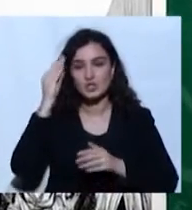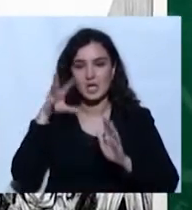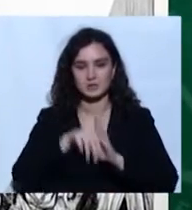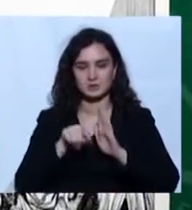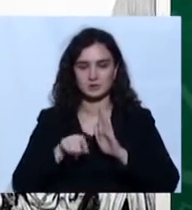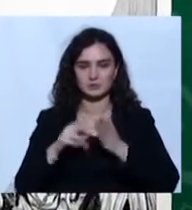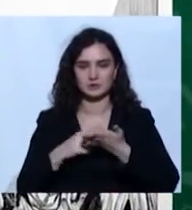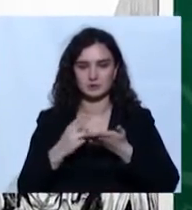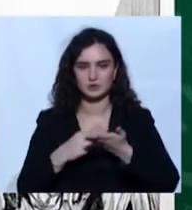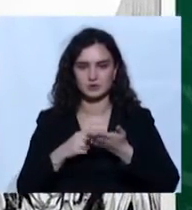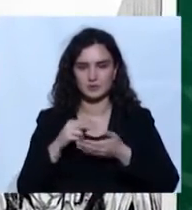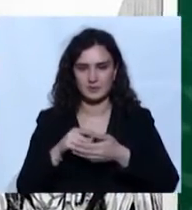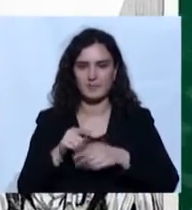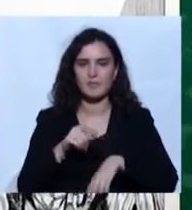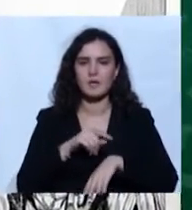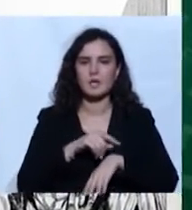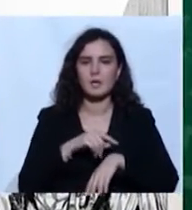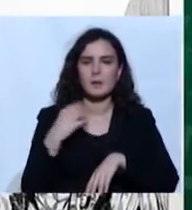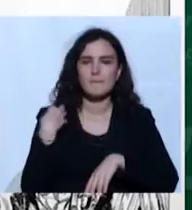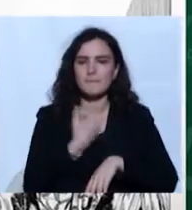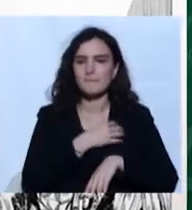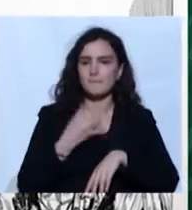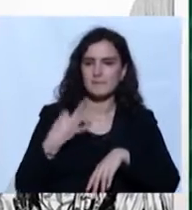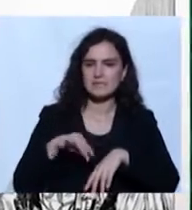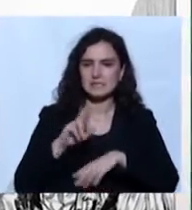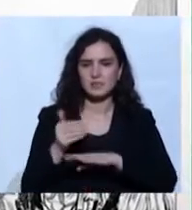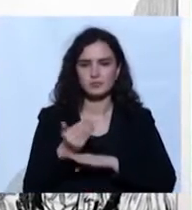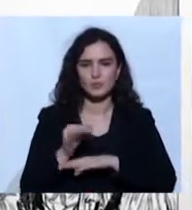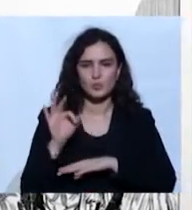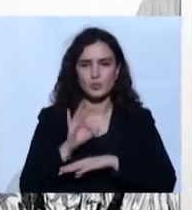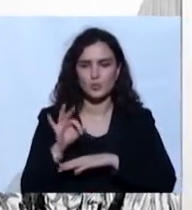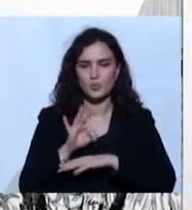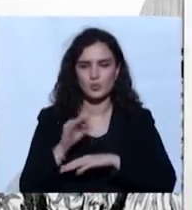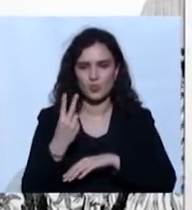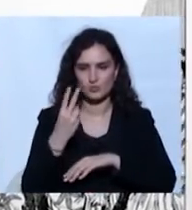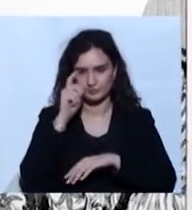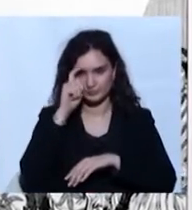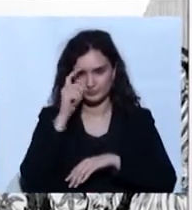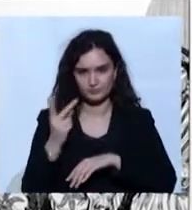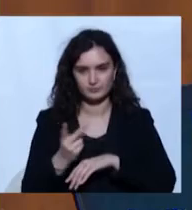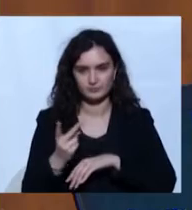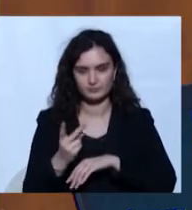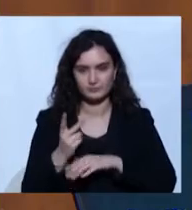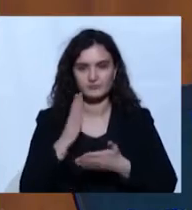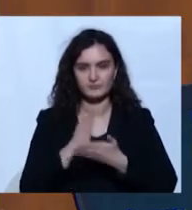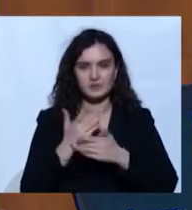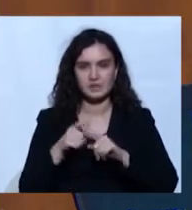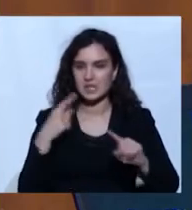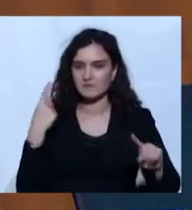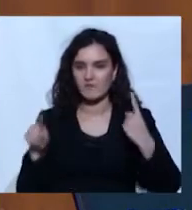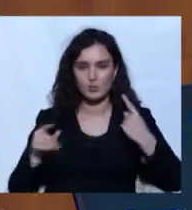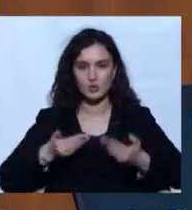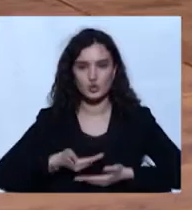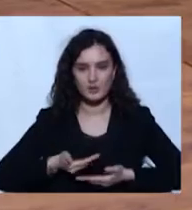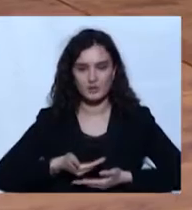of the book. The Prince and the Pauper, it's a classic story about two boys who have